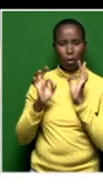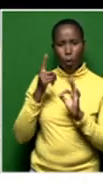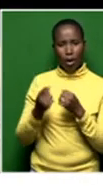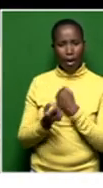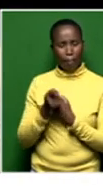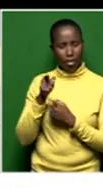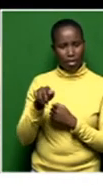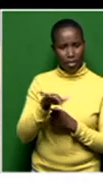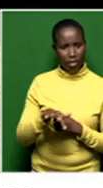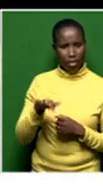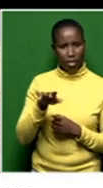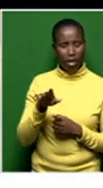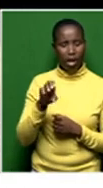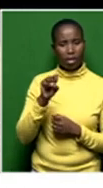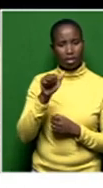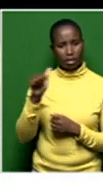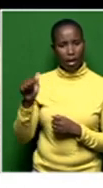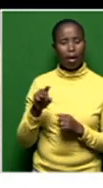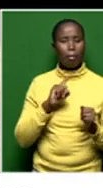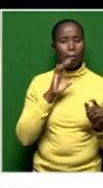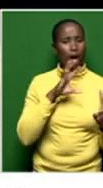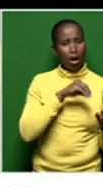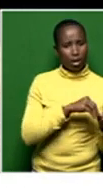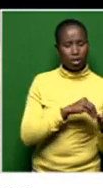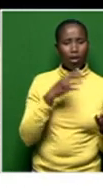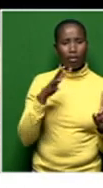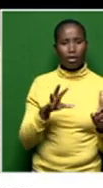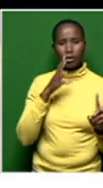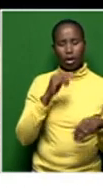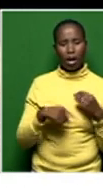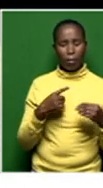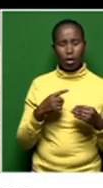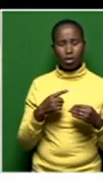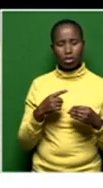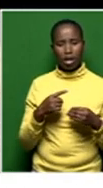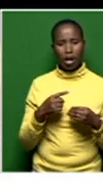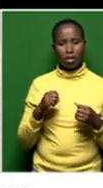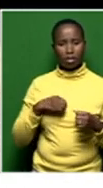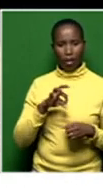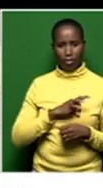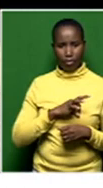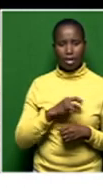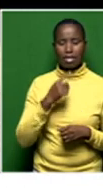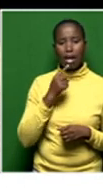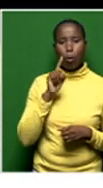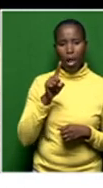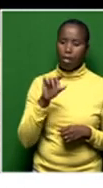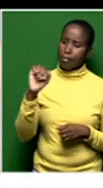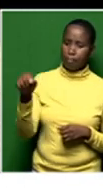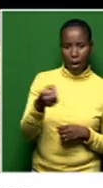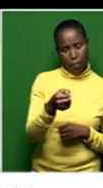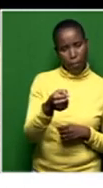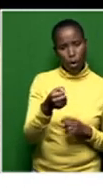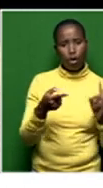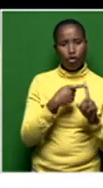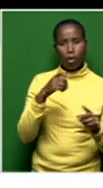happening there. But I just want to ask you, you talk of workers that were promised to be absorbed into the airline on a permanent